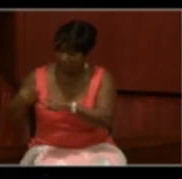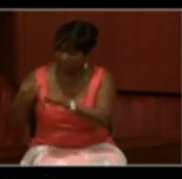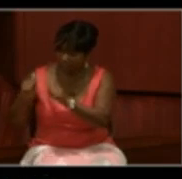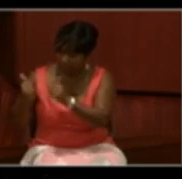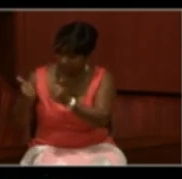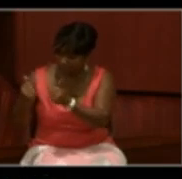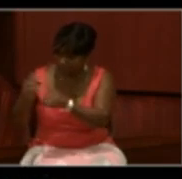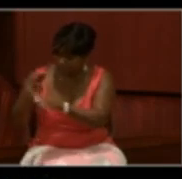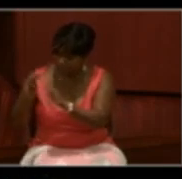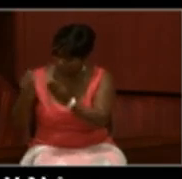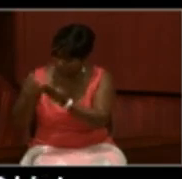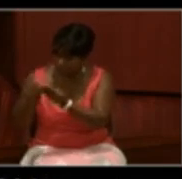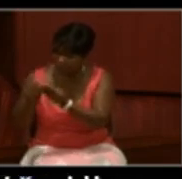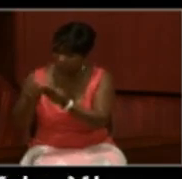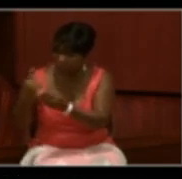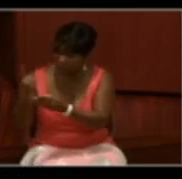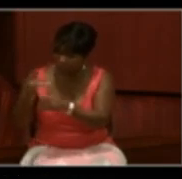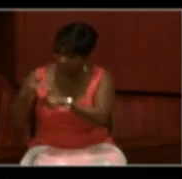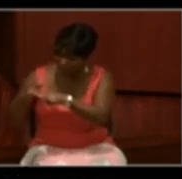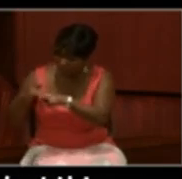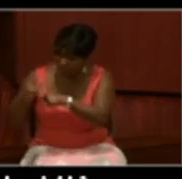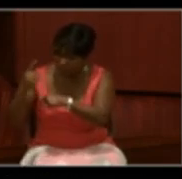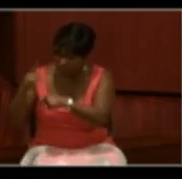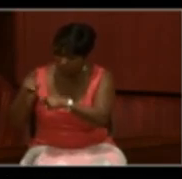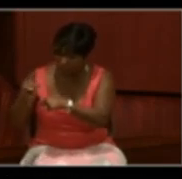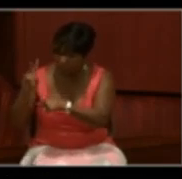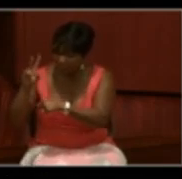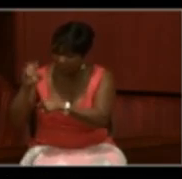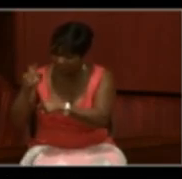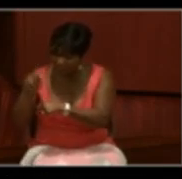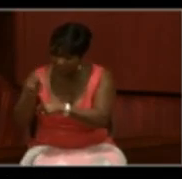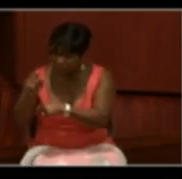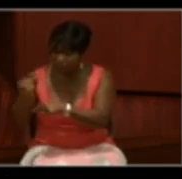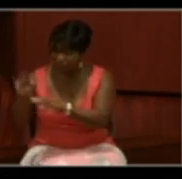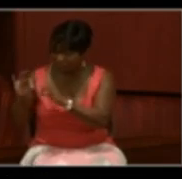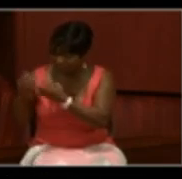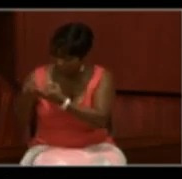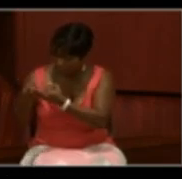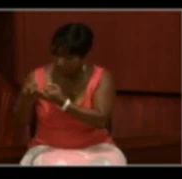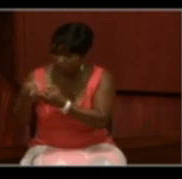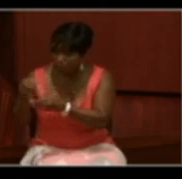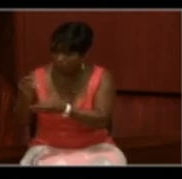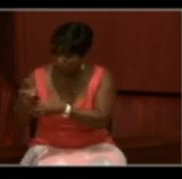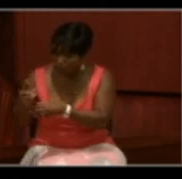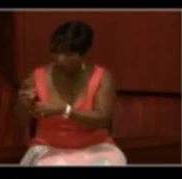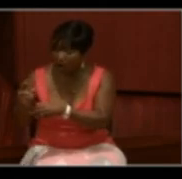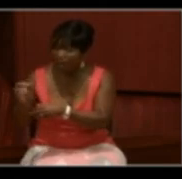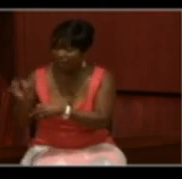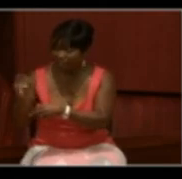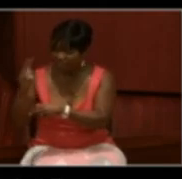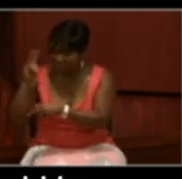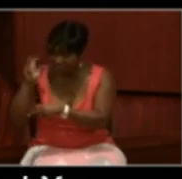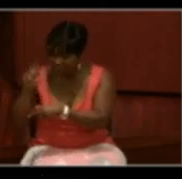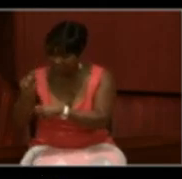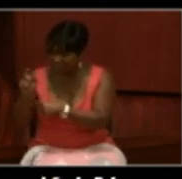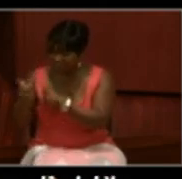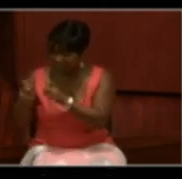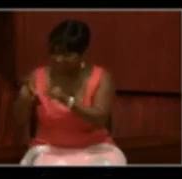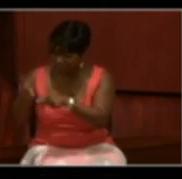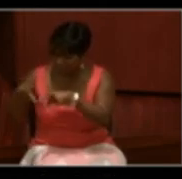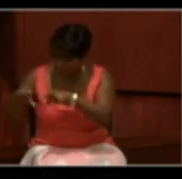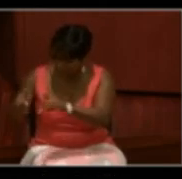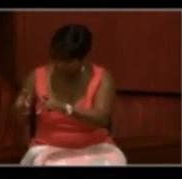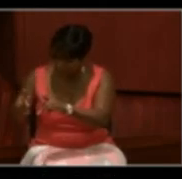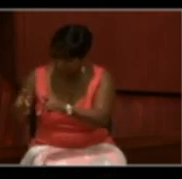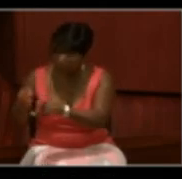are only open to the veteran or their next of kin, or anyone the veteran gives permission to. Information from these records is available